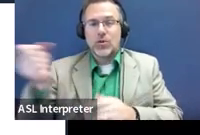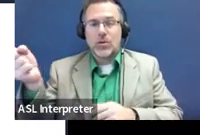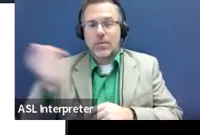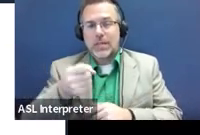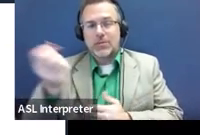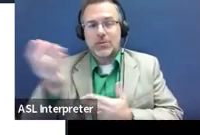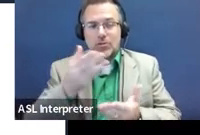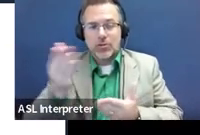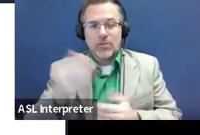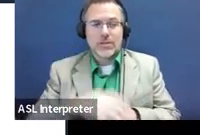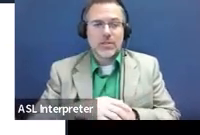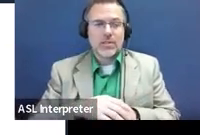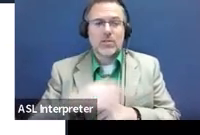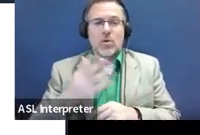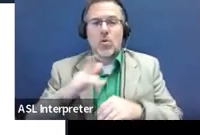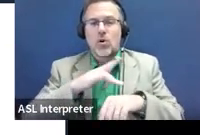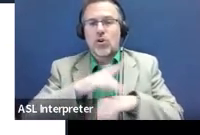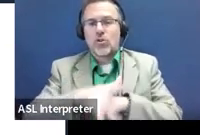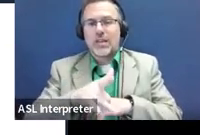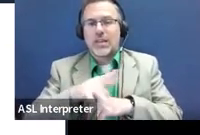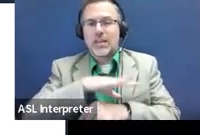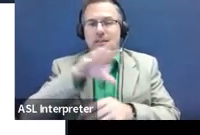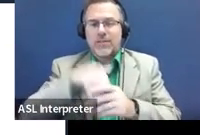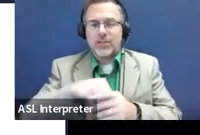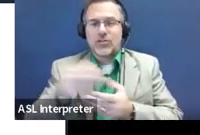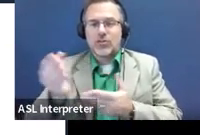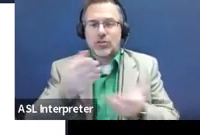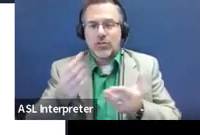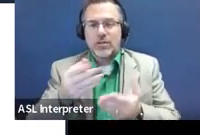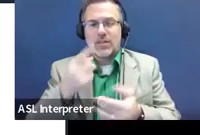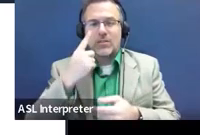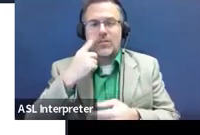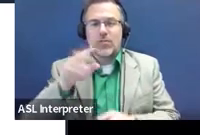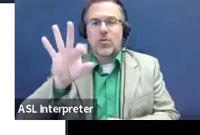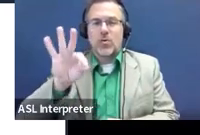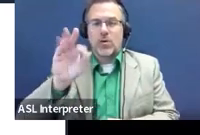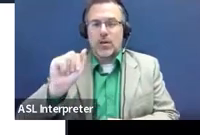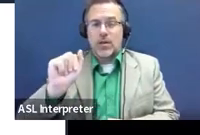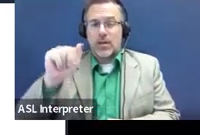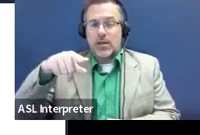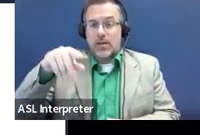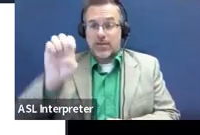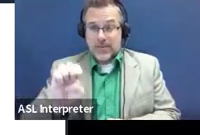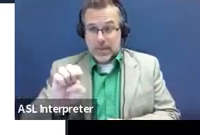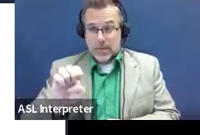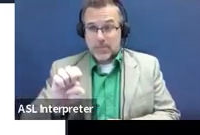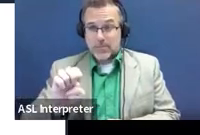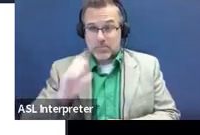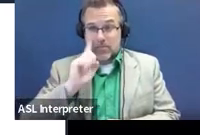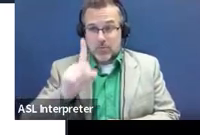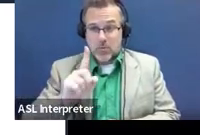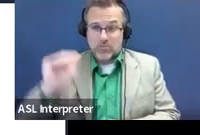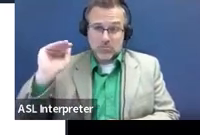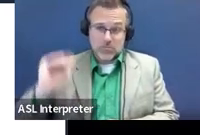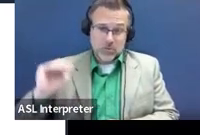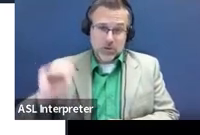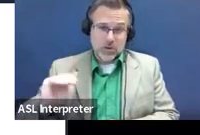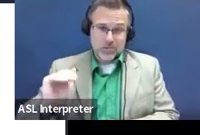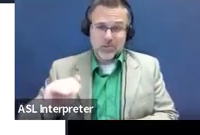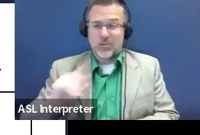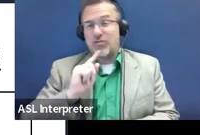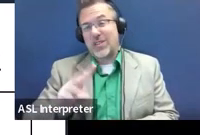services or FAPE for a child. So the written notice is basically necessary for